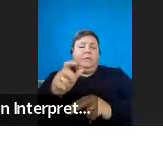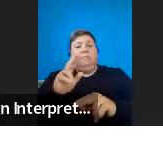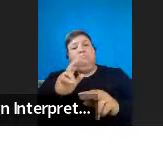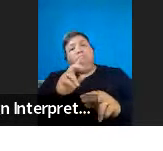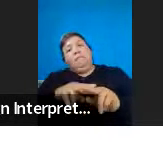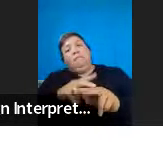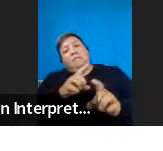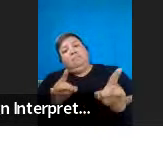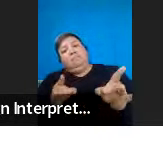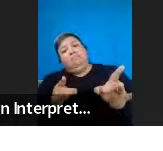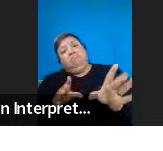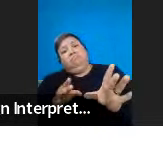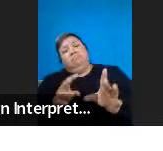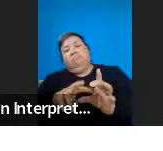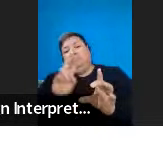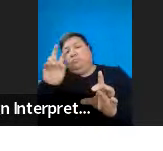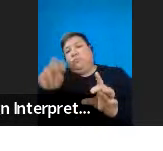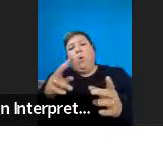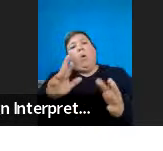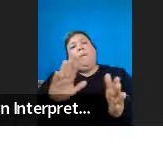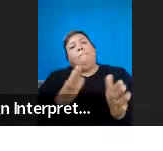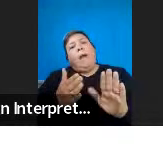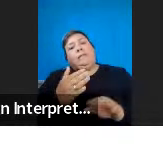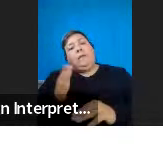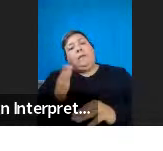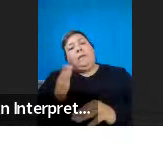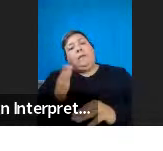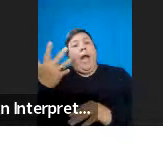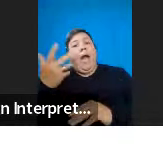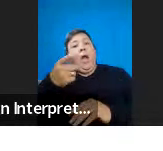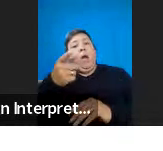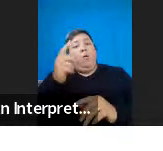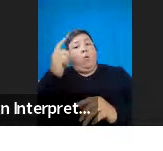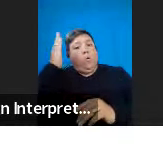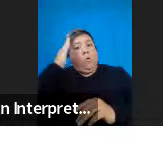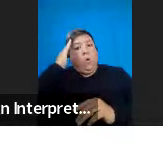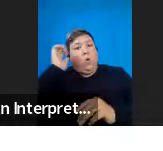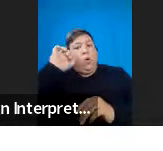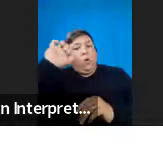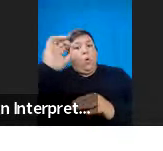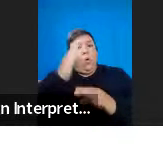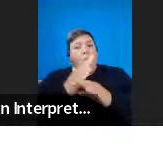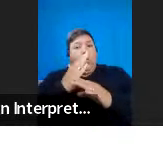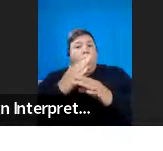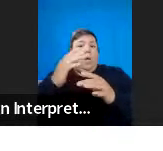has been dismissed in your organization, how do you ensure that that person does not have access to your system?